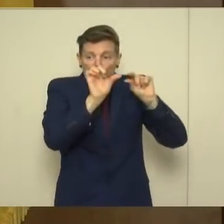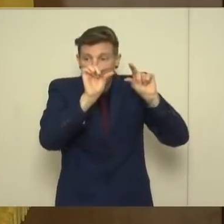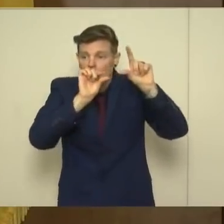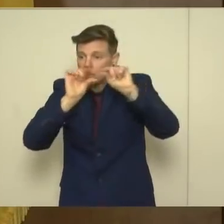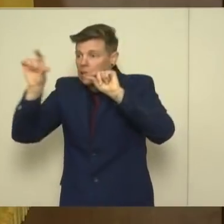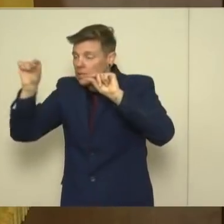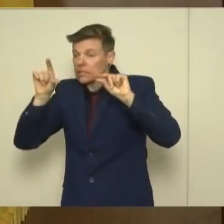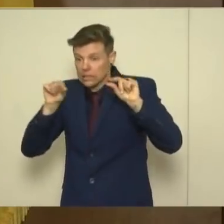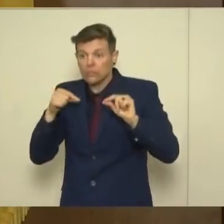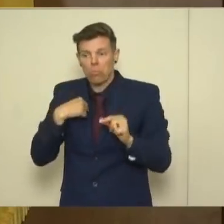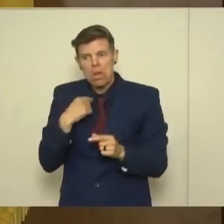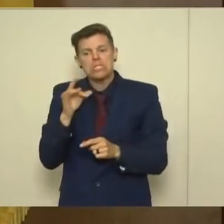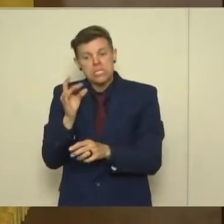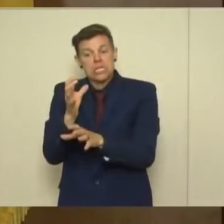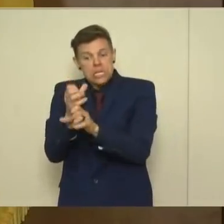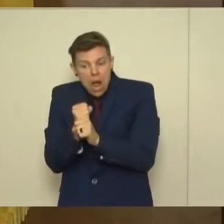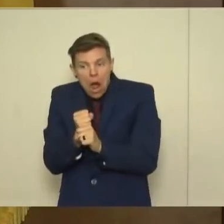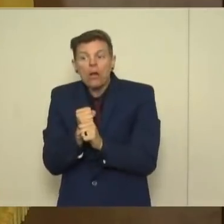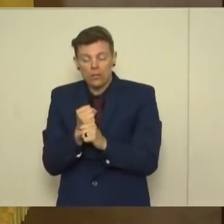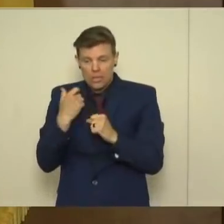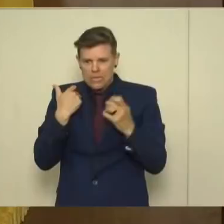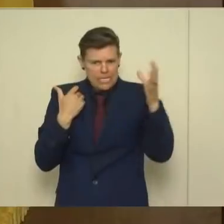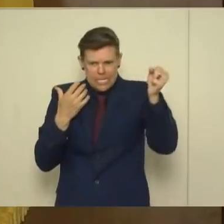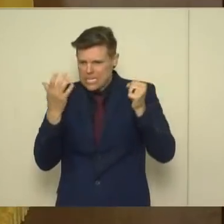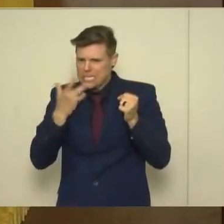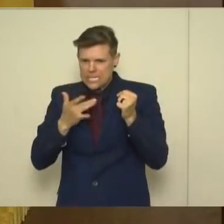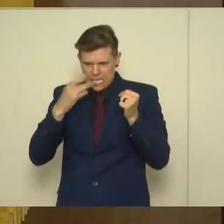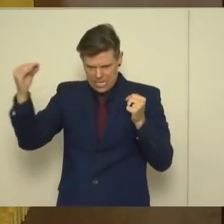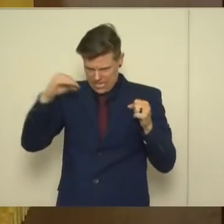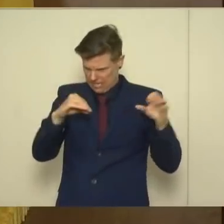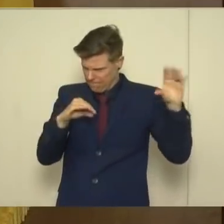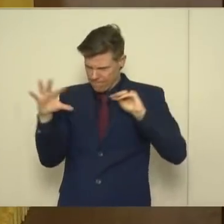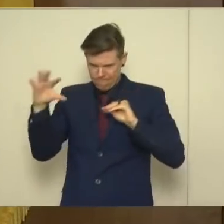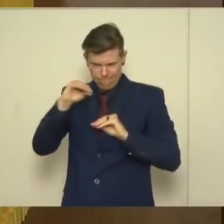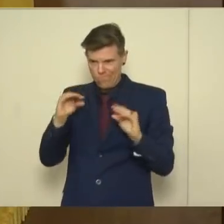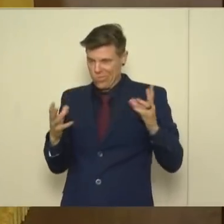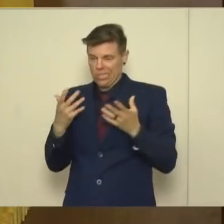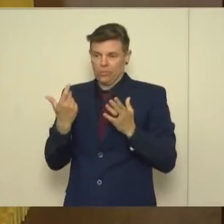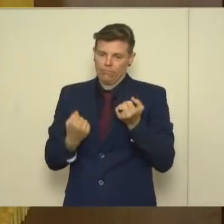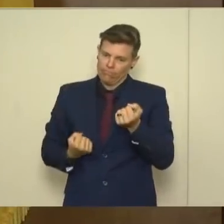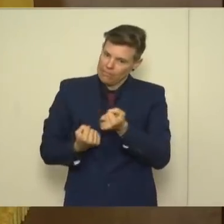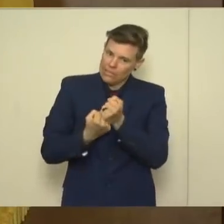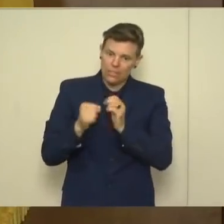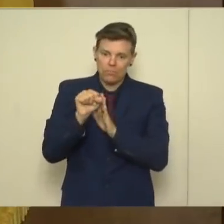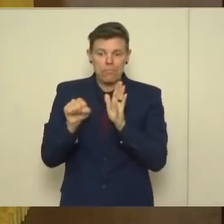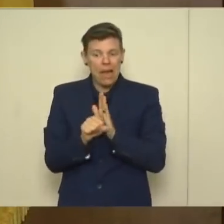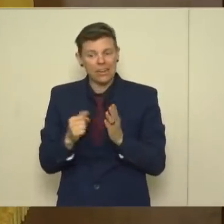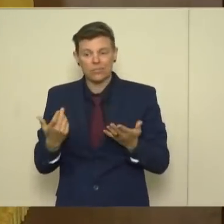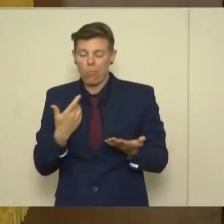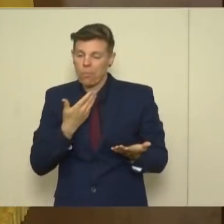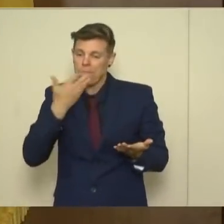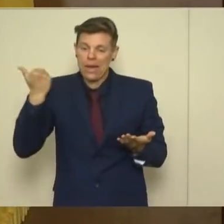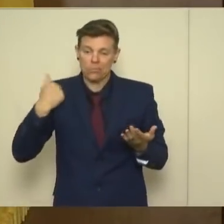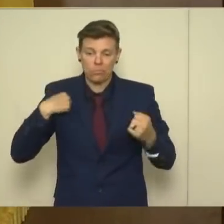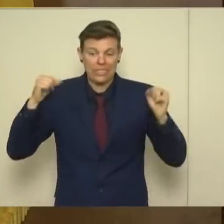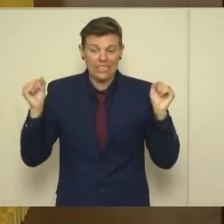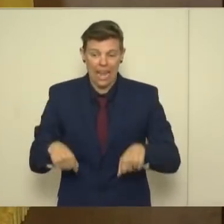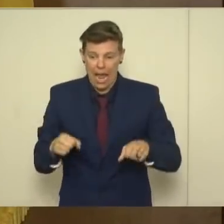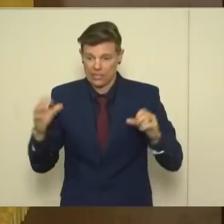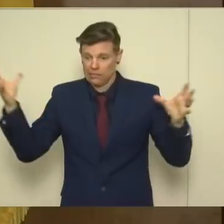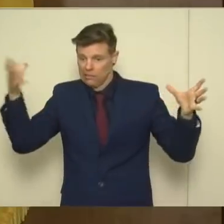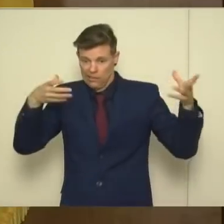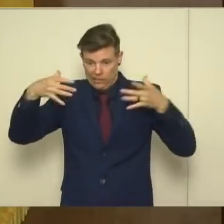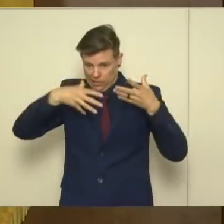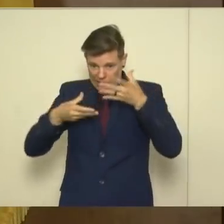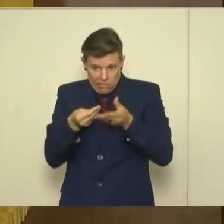successfully go after those so that we can support the state to the highest degree possible. I'm not expecting in